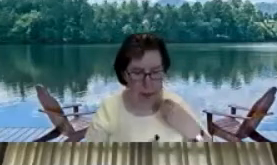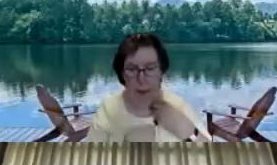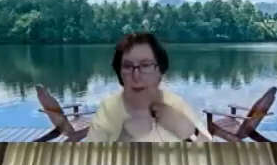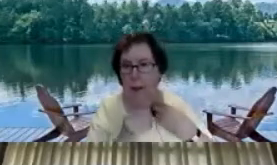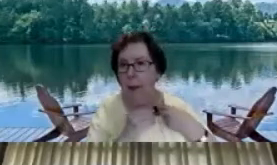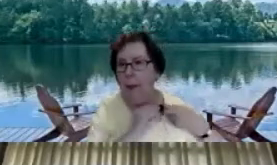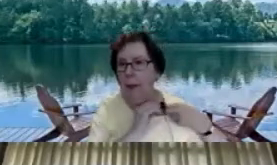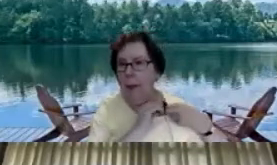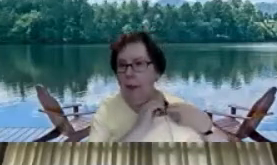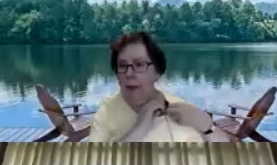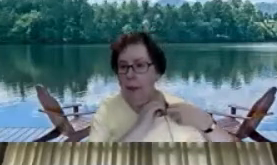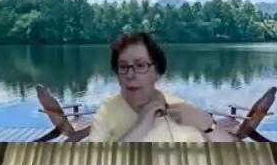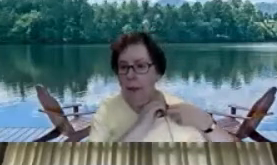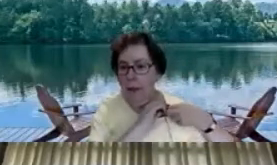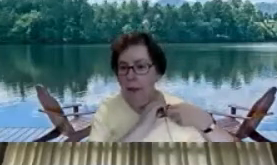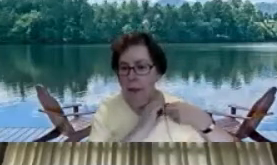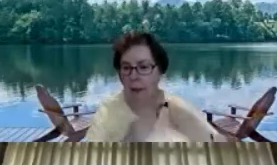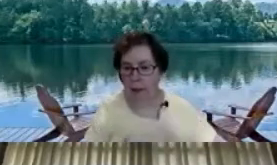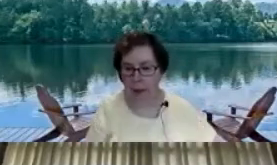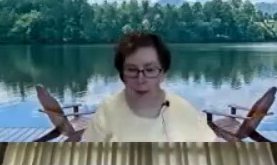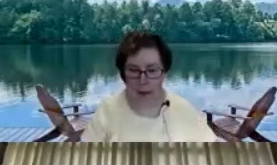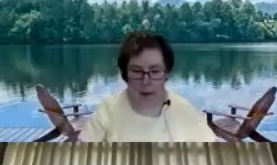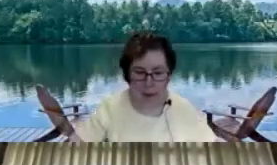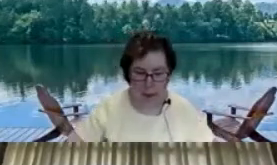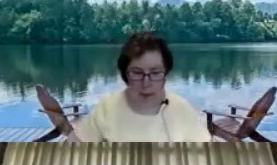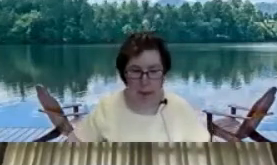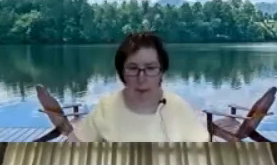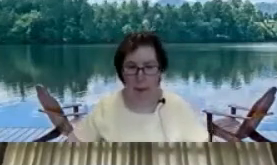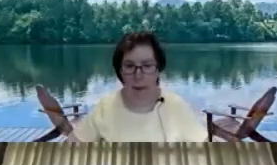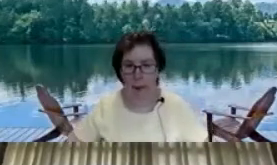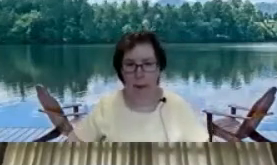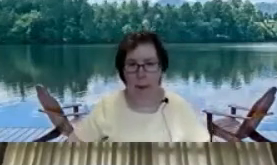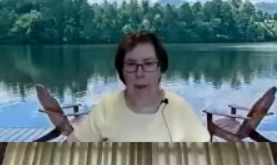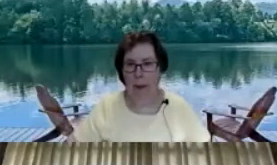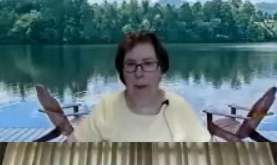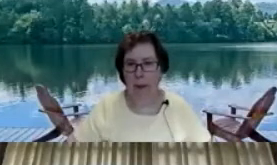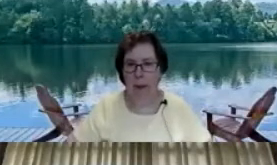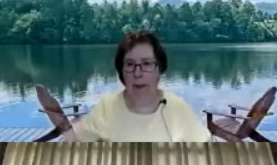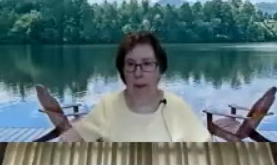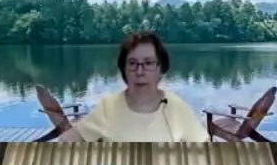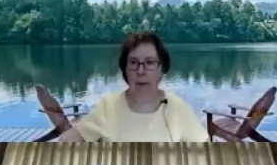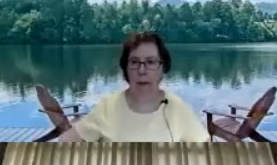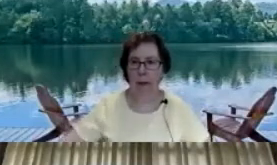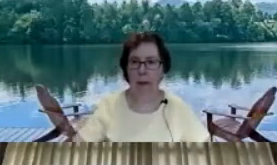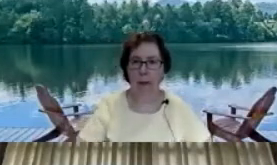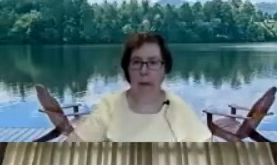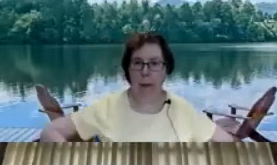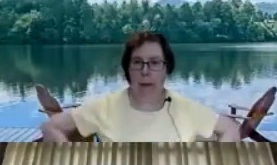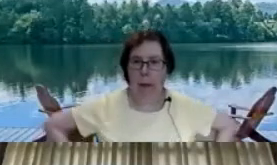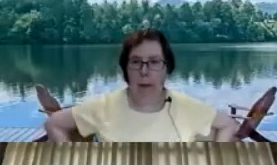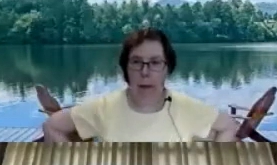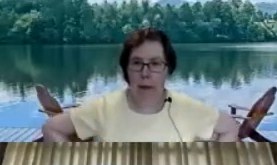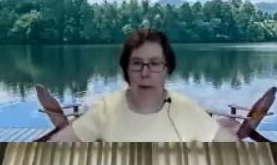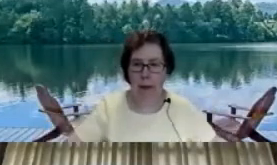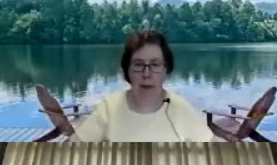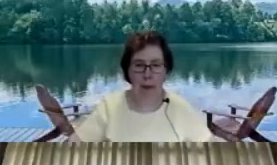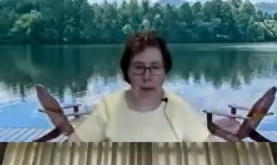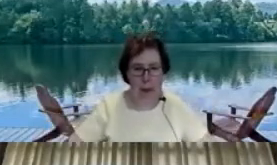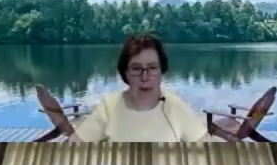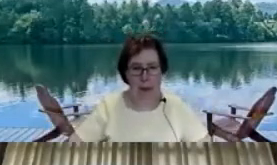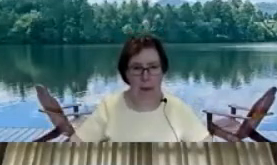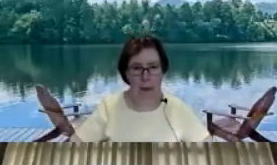For today's program, Hank will lead us in an interactive conversation about three artworks in our special exhibitions. We'll spend